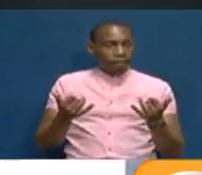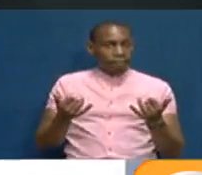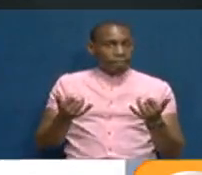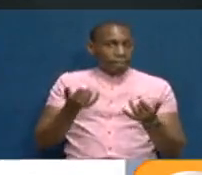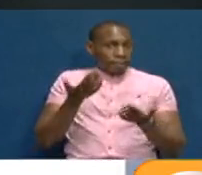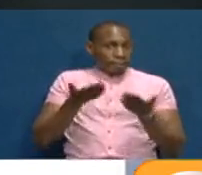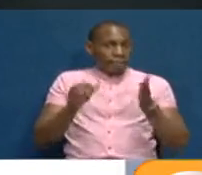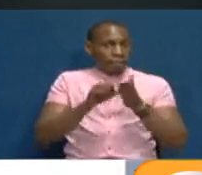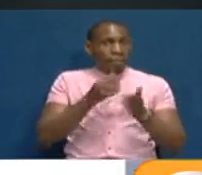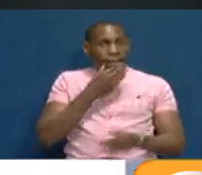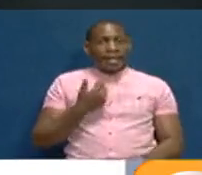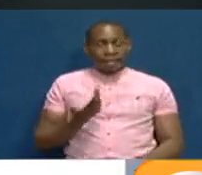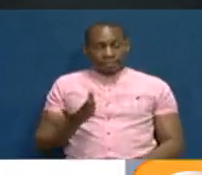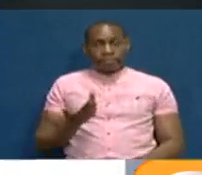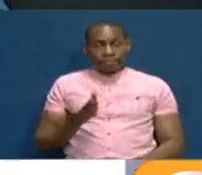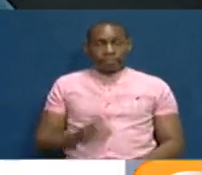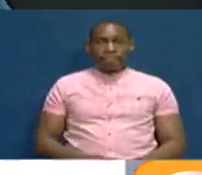what if it's the man?